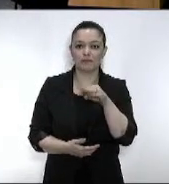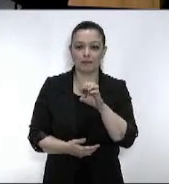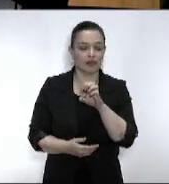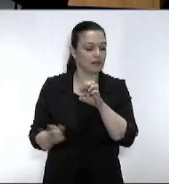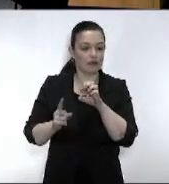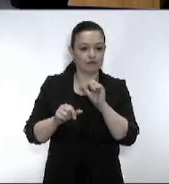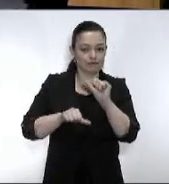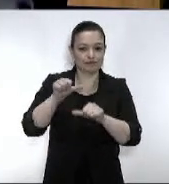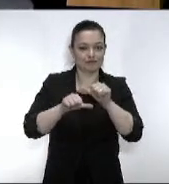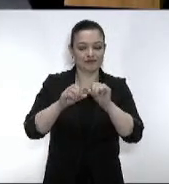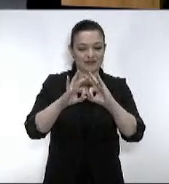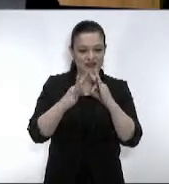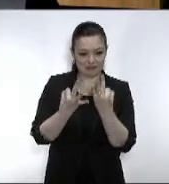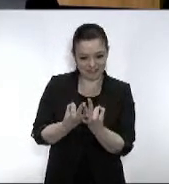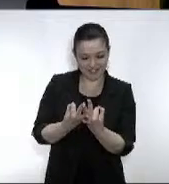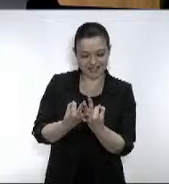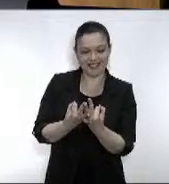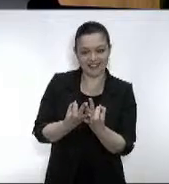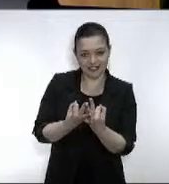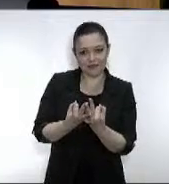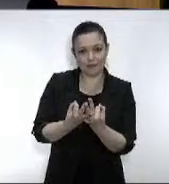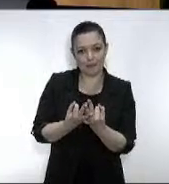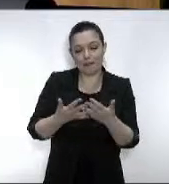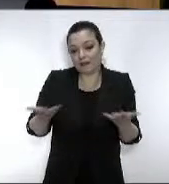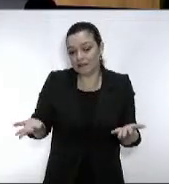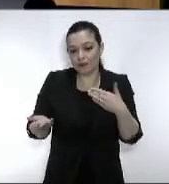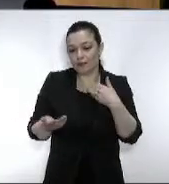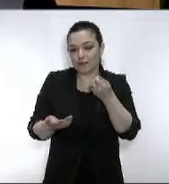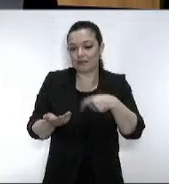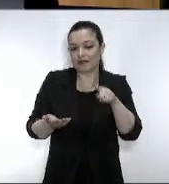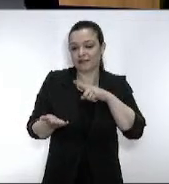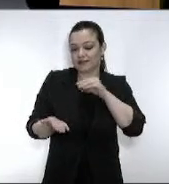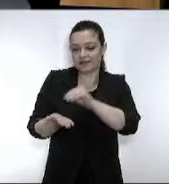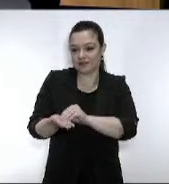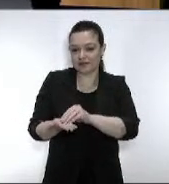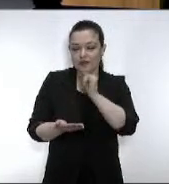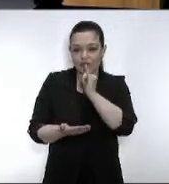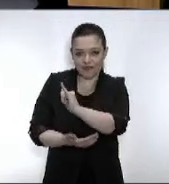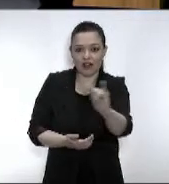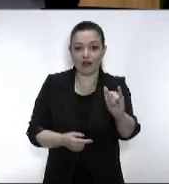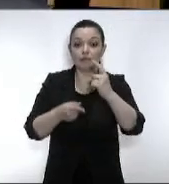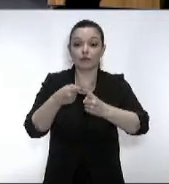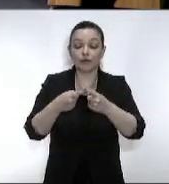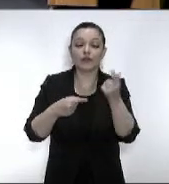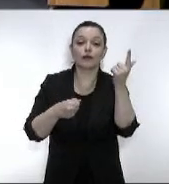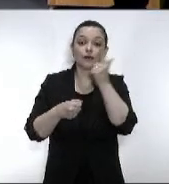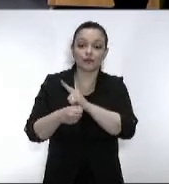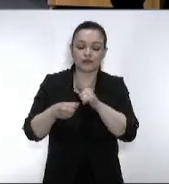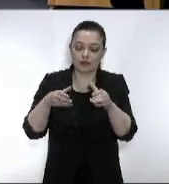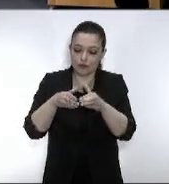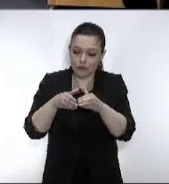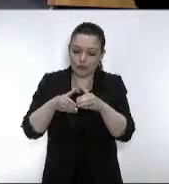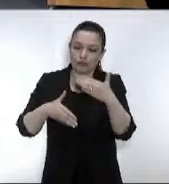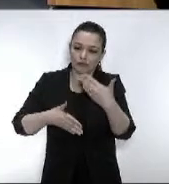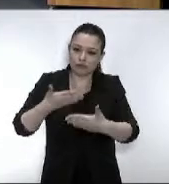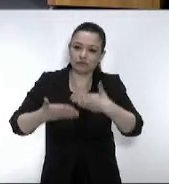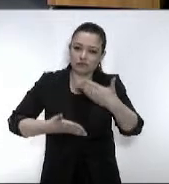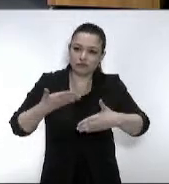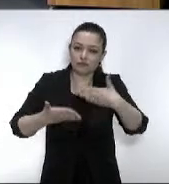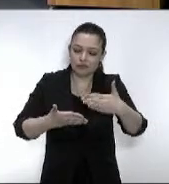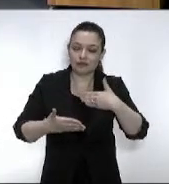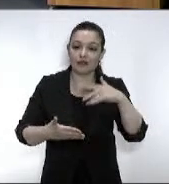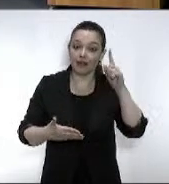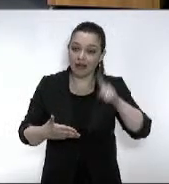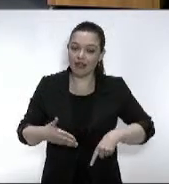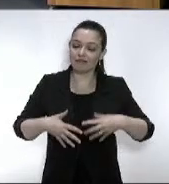Rafael called a team, and then he said it's a family. So I wouldn't need to say that because you